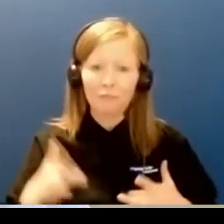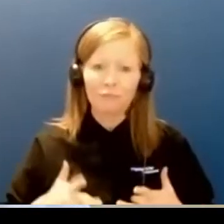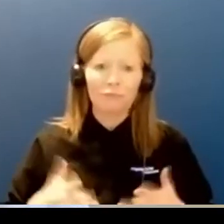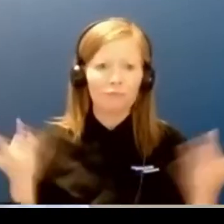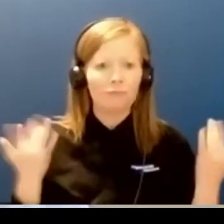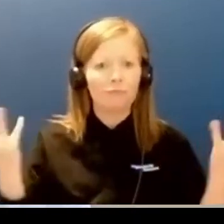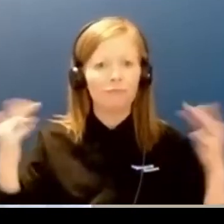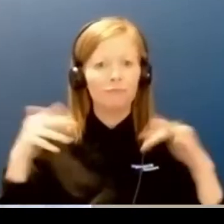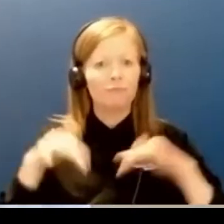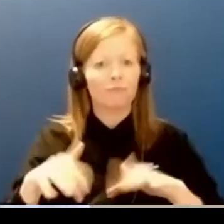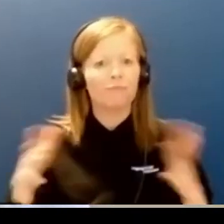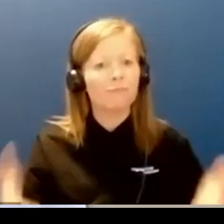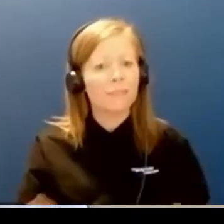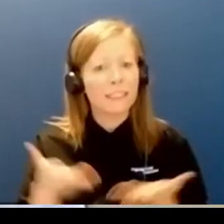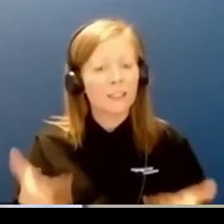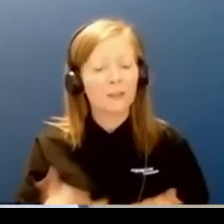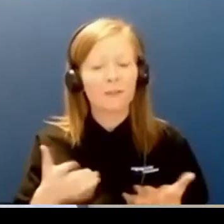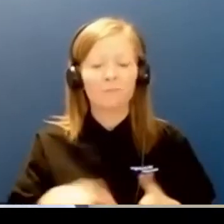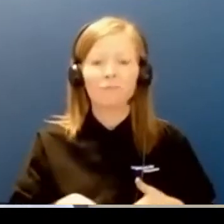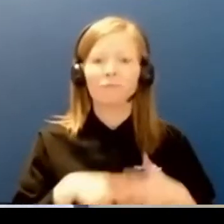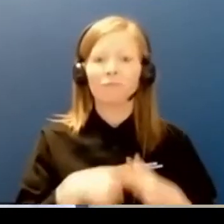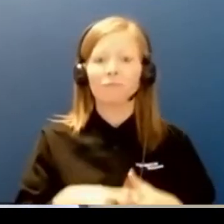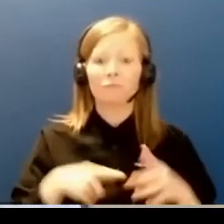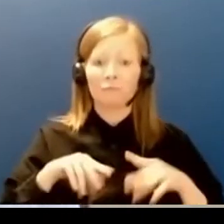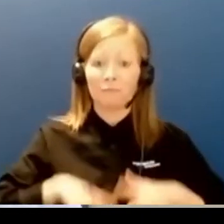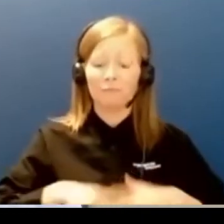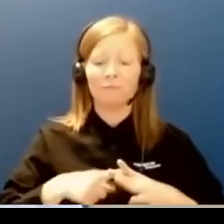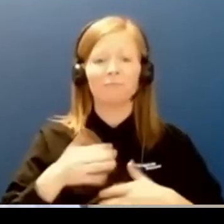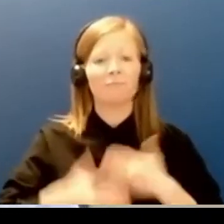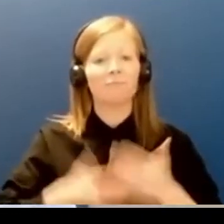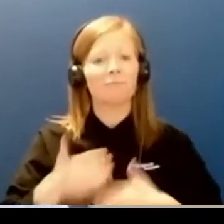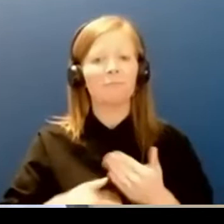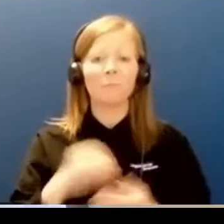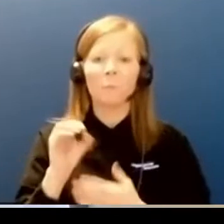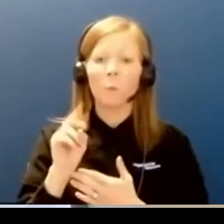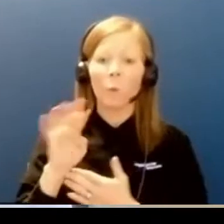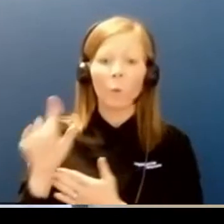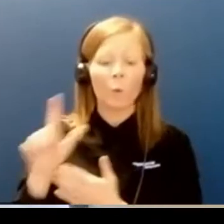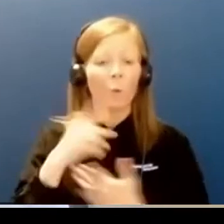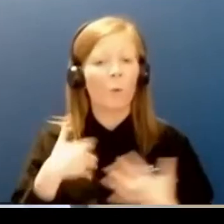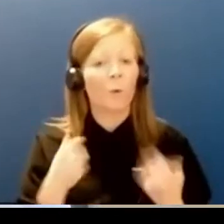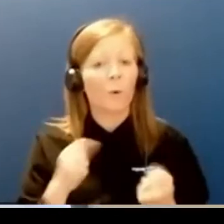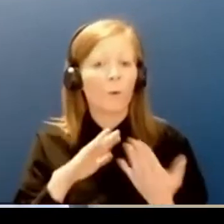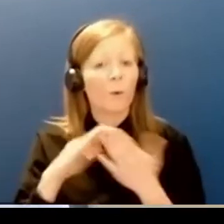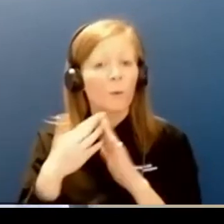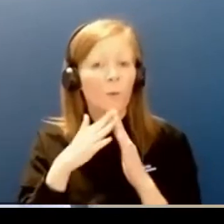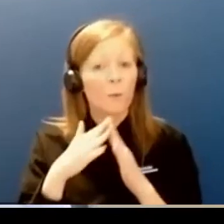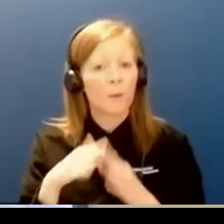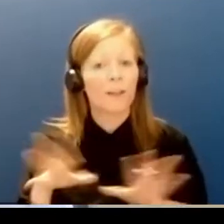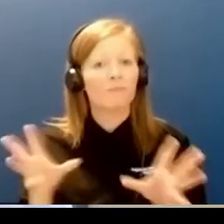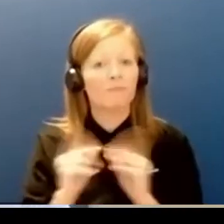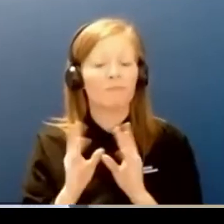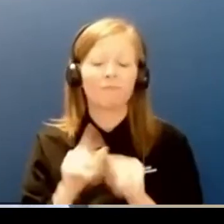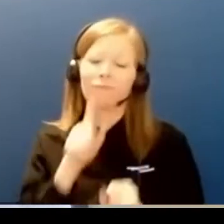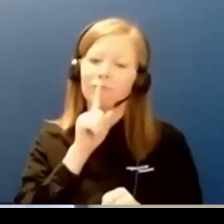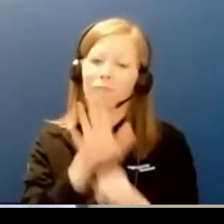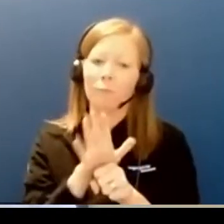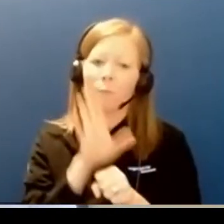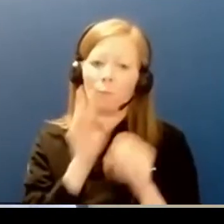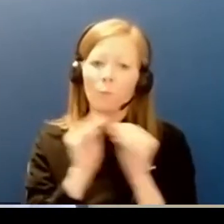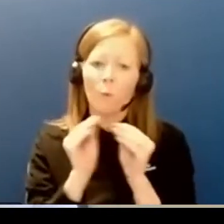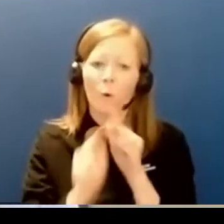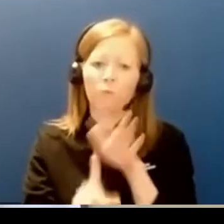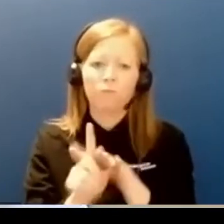our inaugural pediatric oral health community session. And we're going to promise to have more of these to